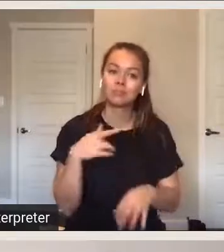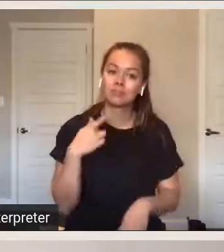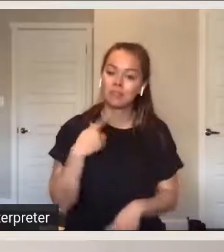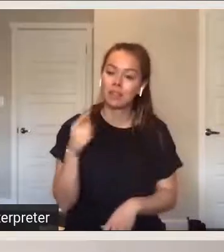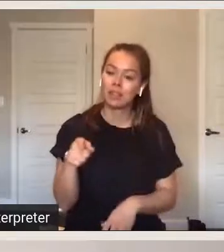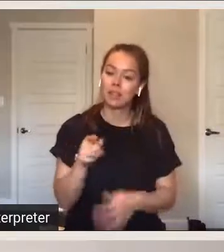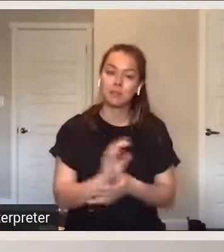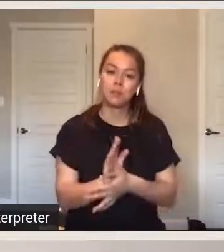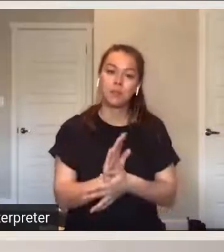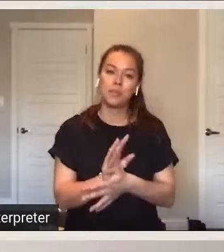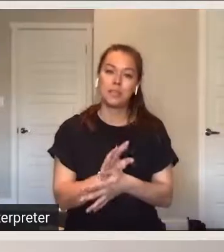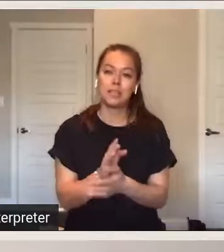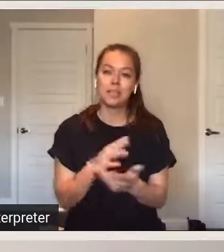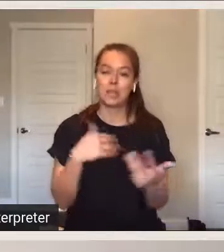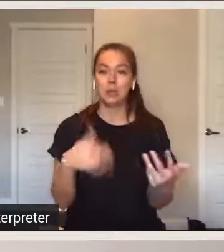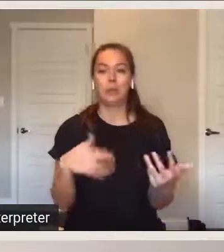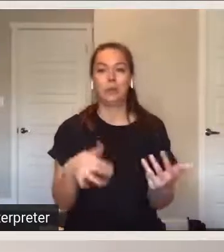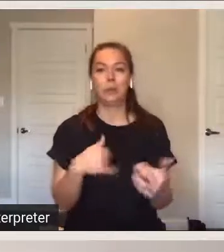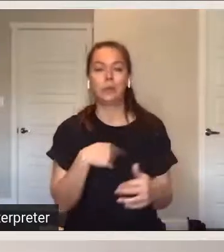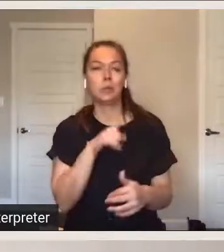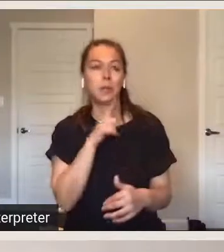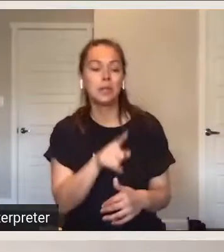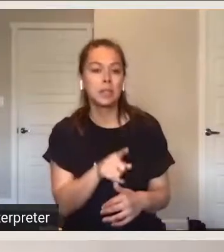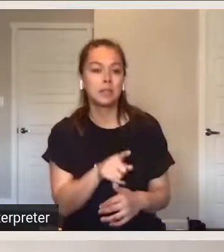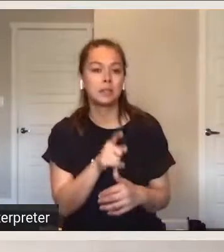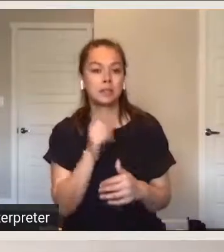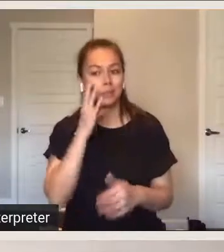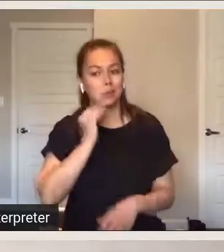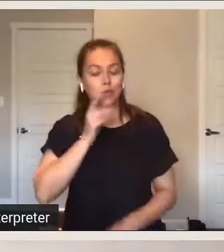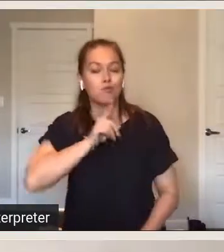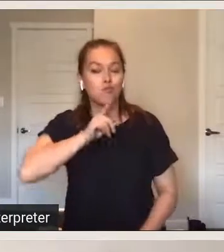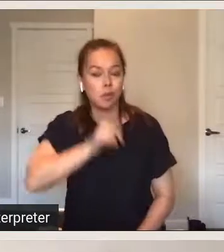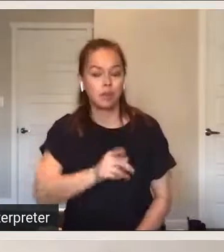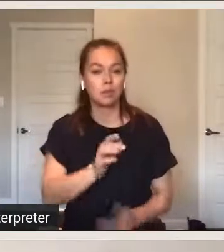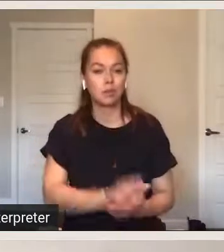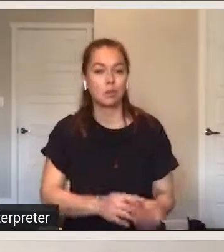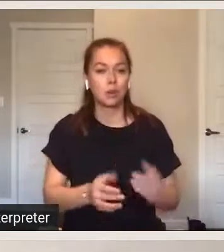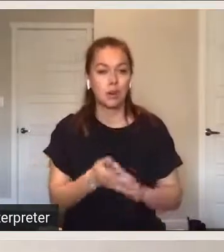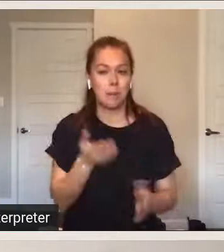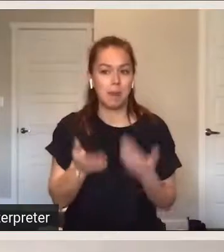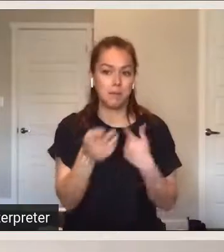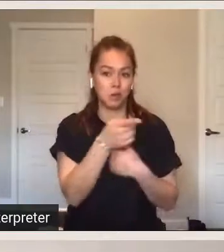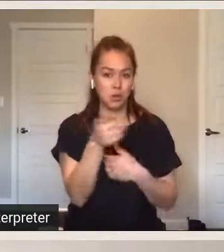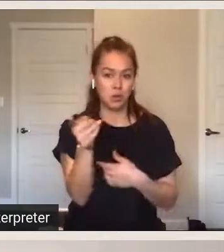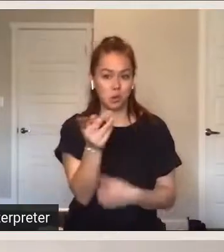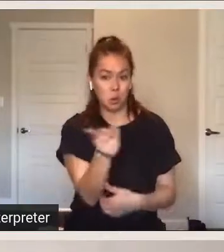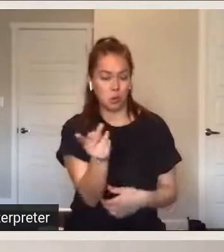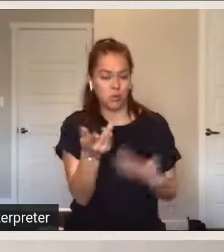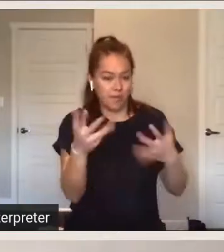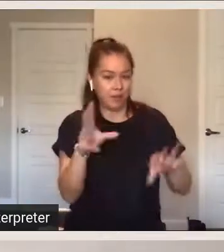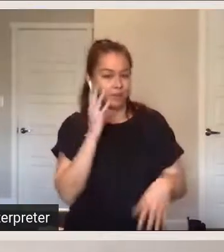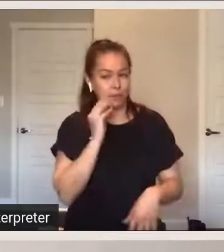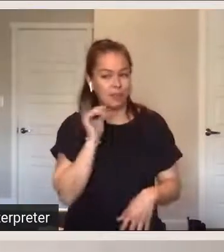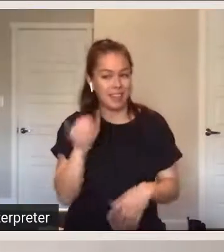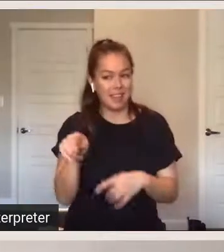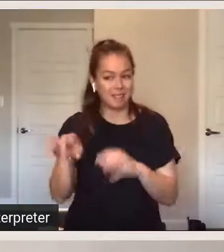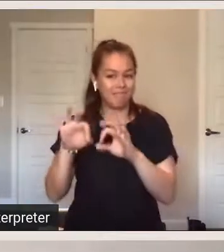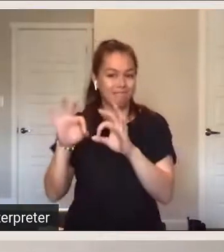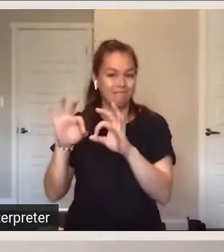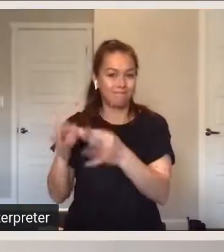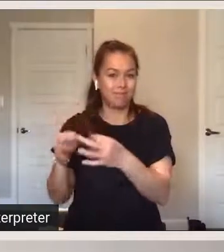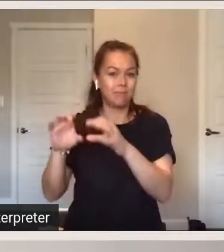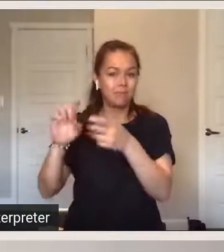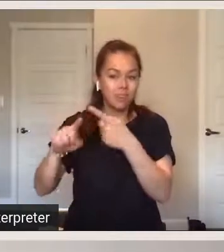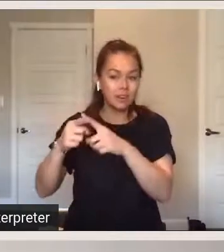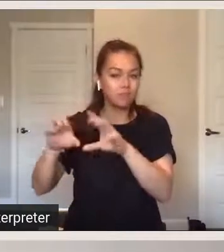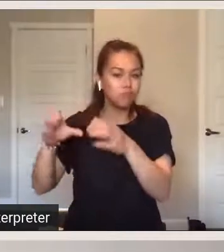that I'm sure I'm like both of you had experience maybe growing up. So I'm just kind of curious kind of how the